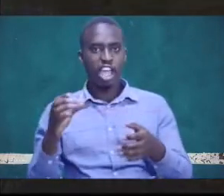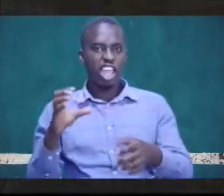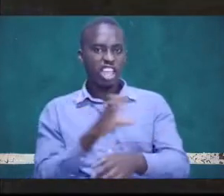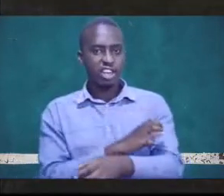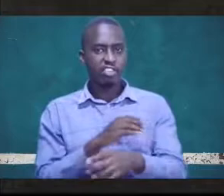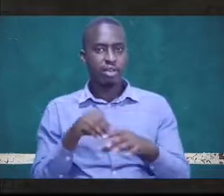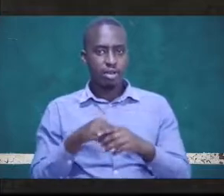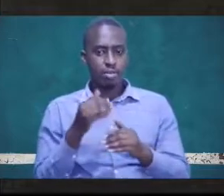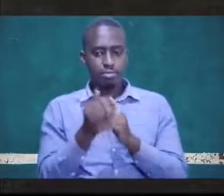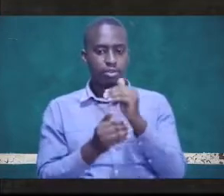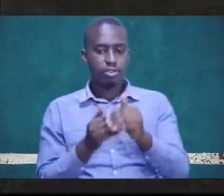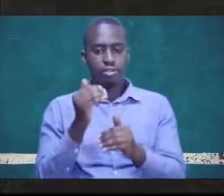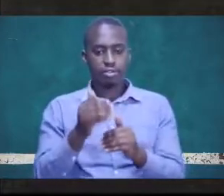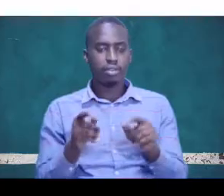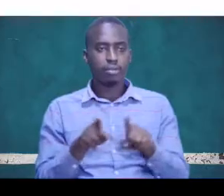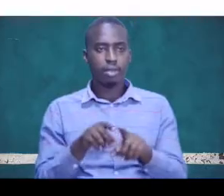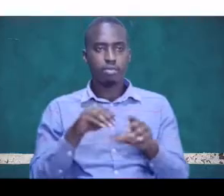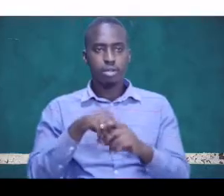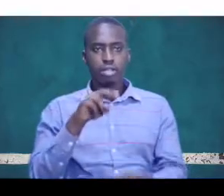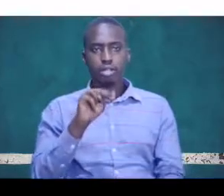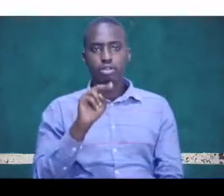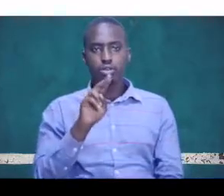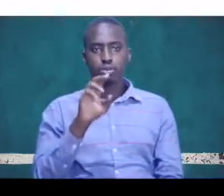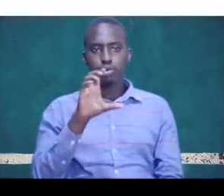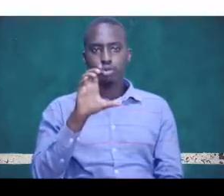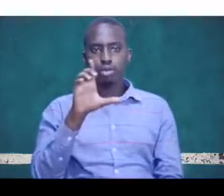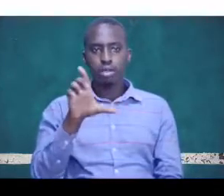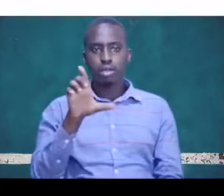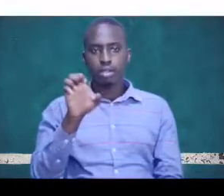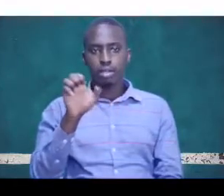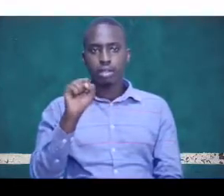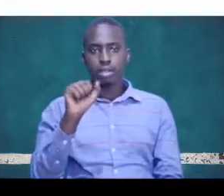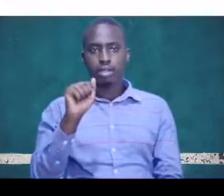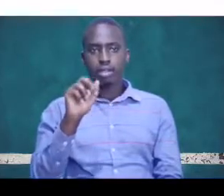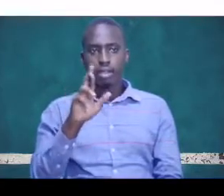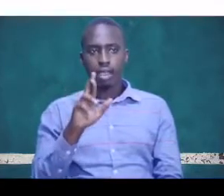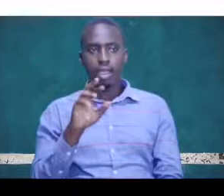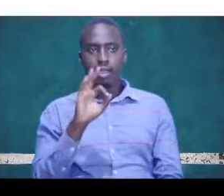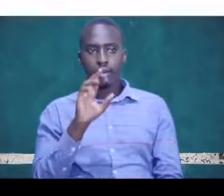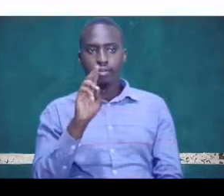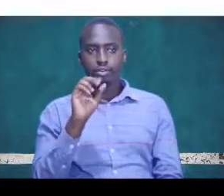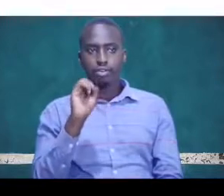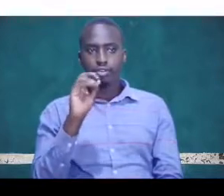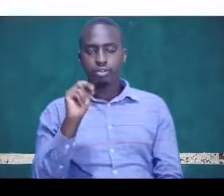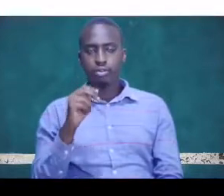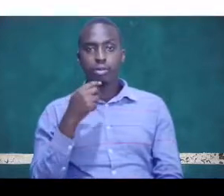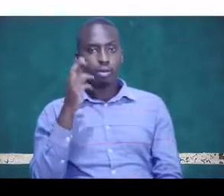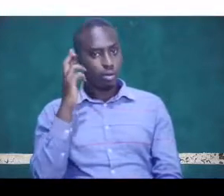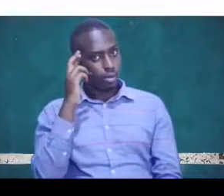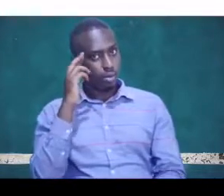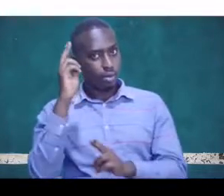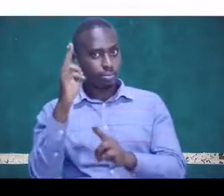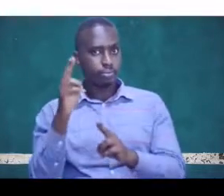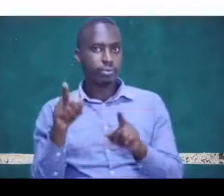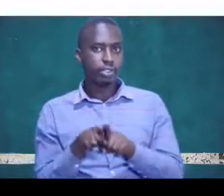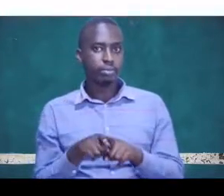a process called nuclear fusion. So I hope you remember this. You remember this from the graph that we used to that we